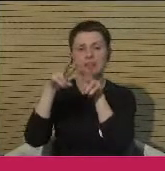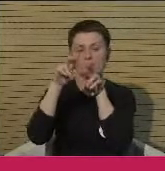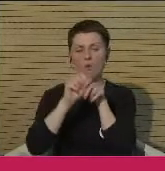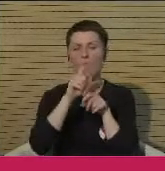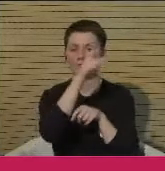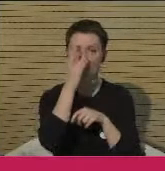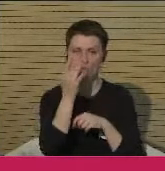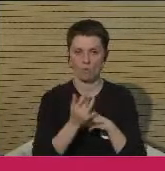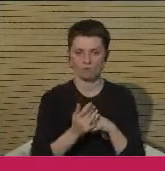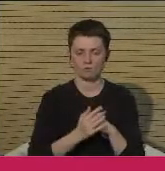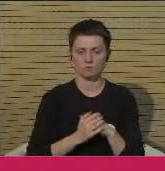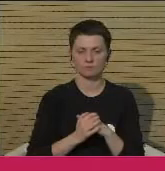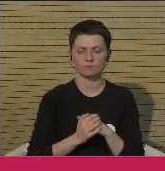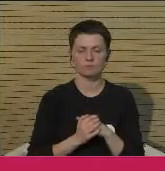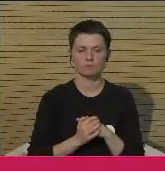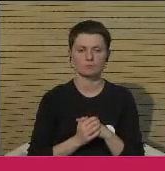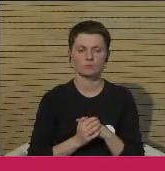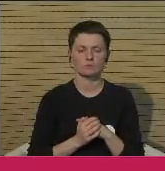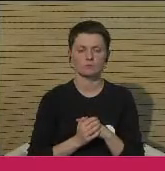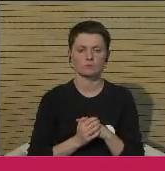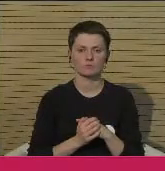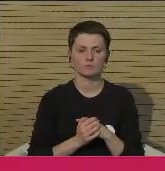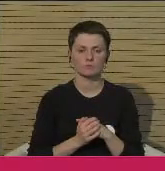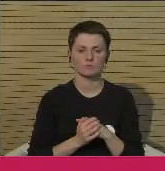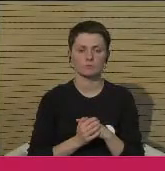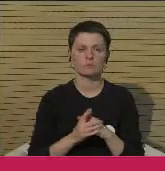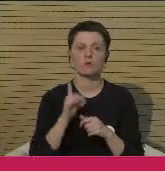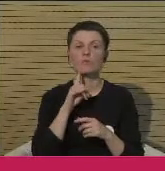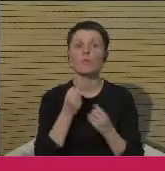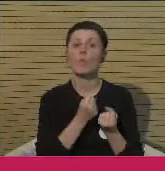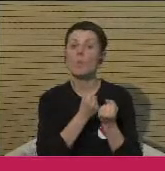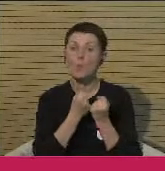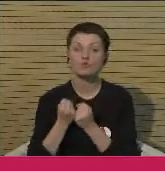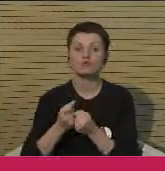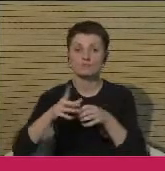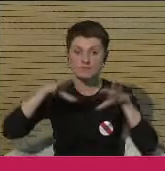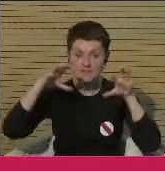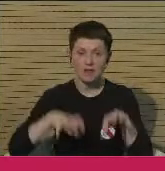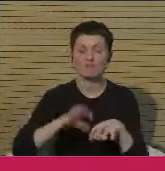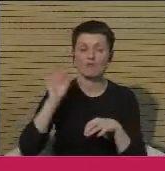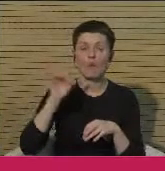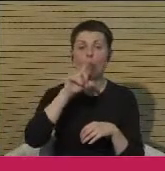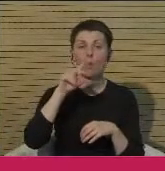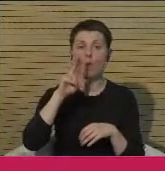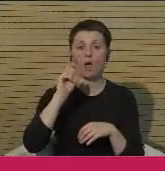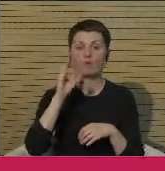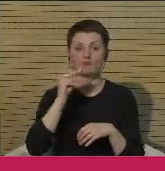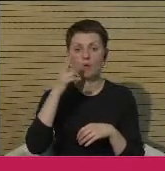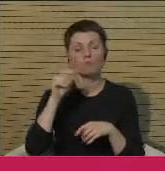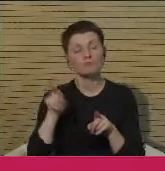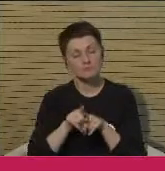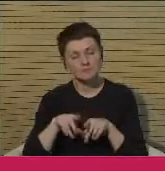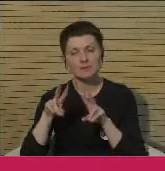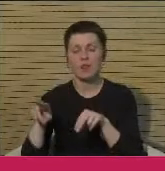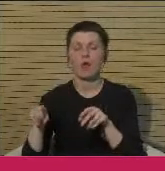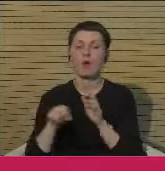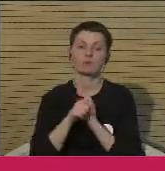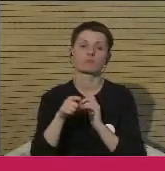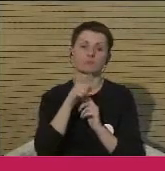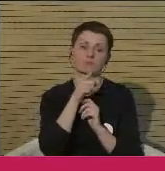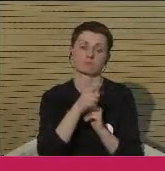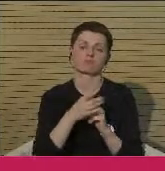more dependent on Russian resources. And keeping the regime, Lukashenko's